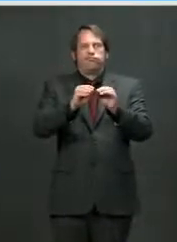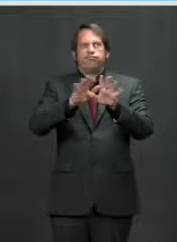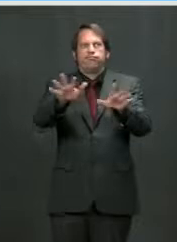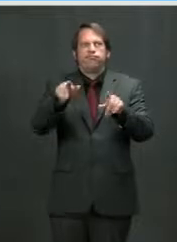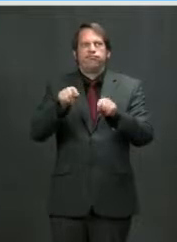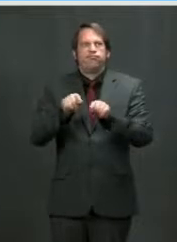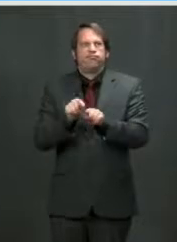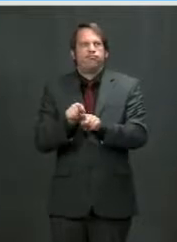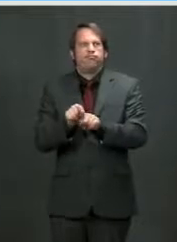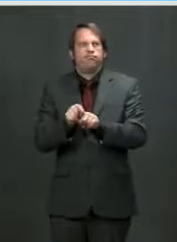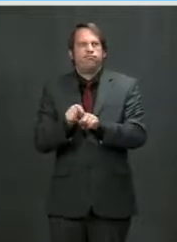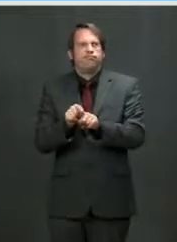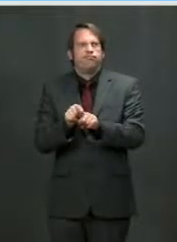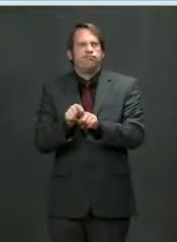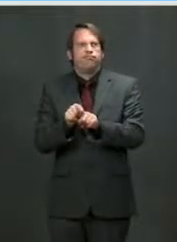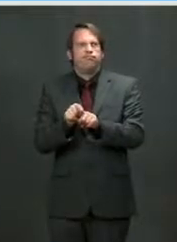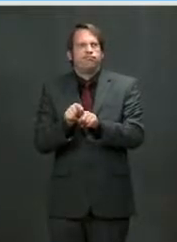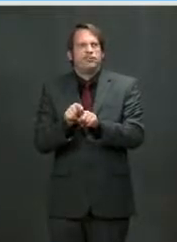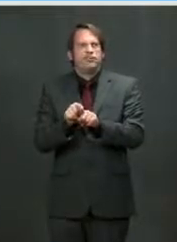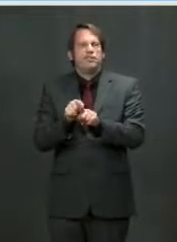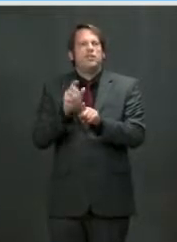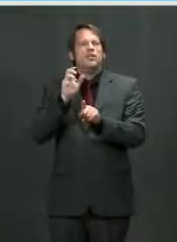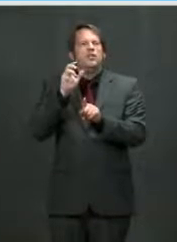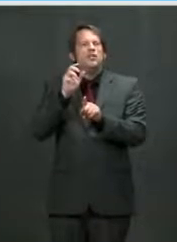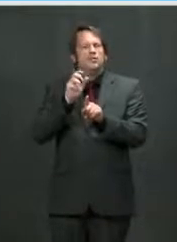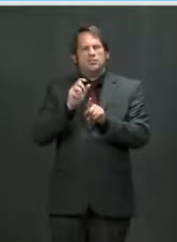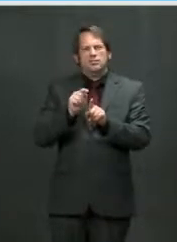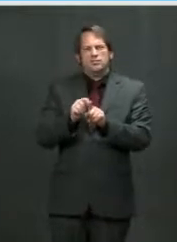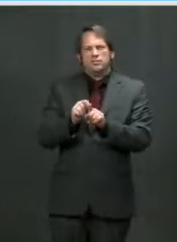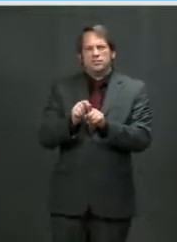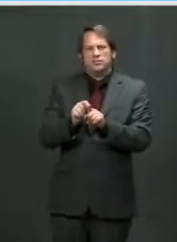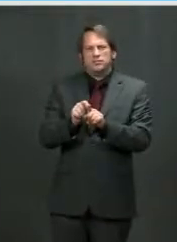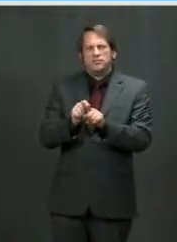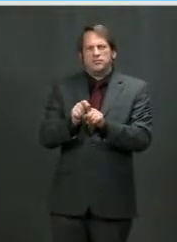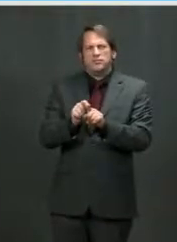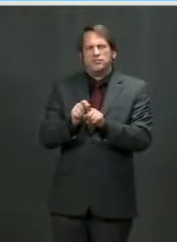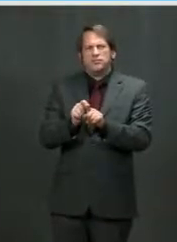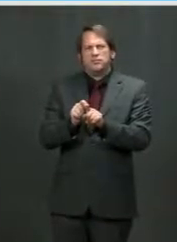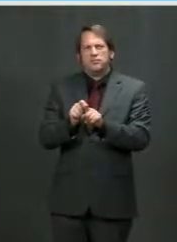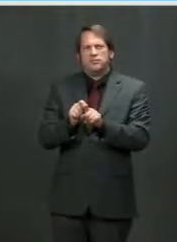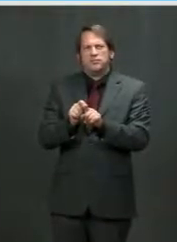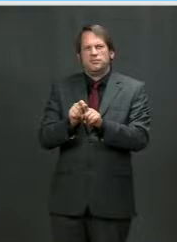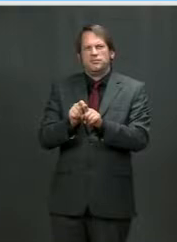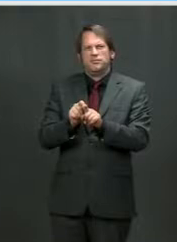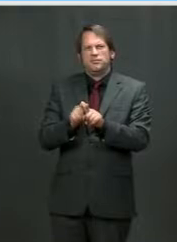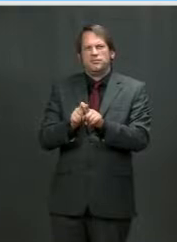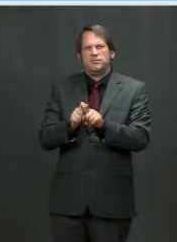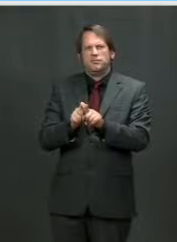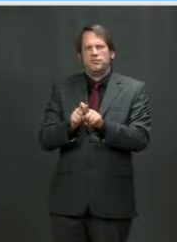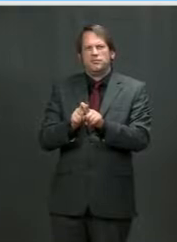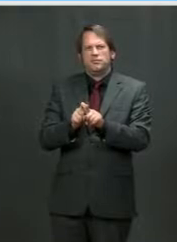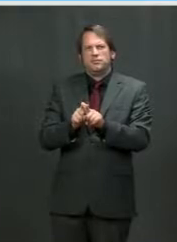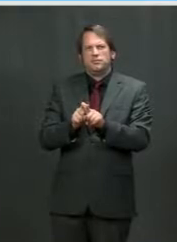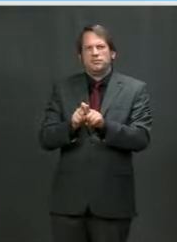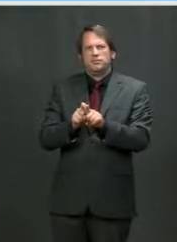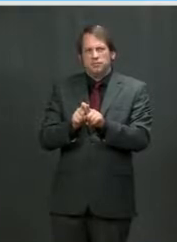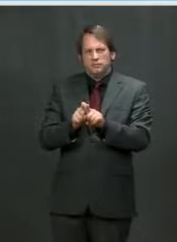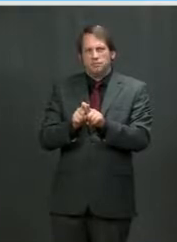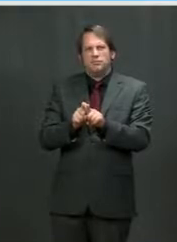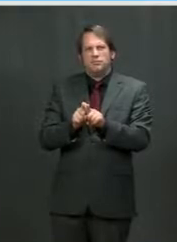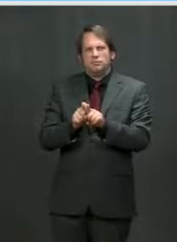like even compared with the original strain? And then I think this question probably is best for you, Andy. Sorry, just one